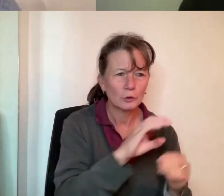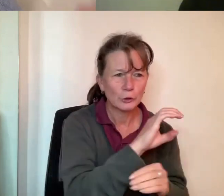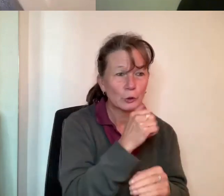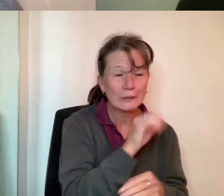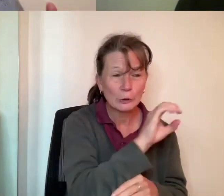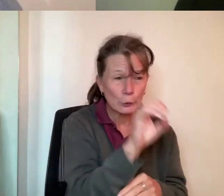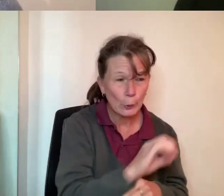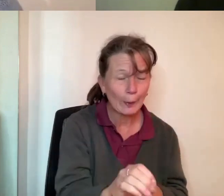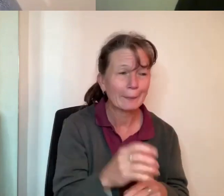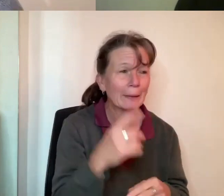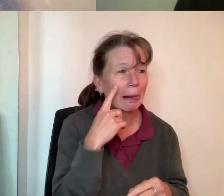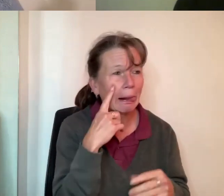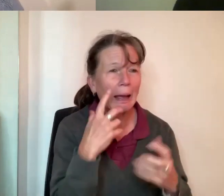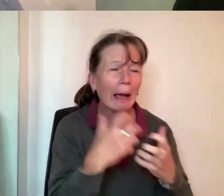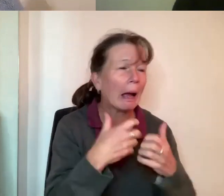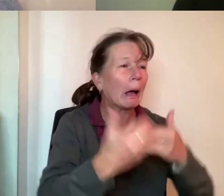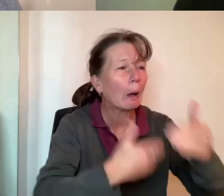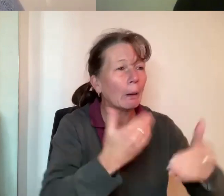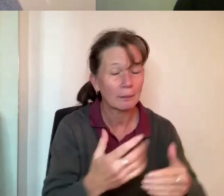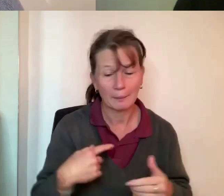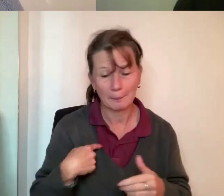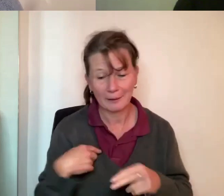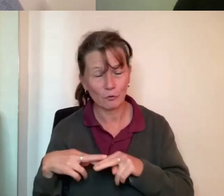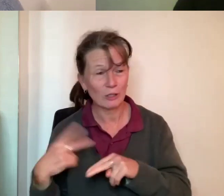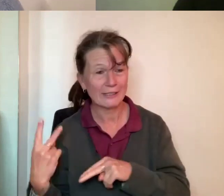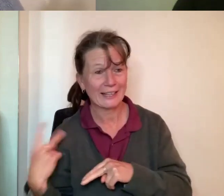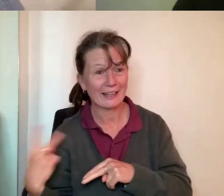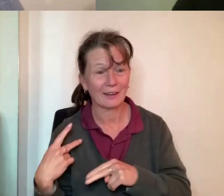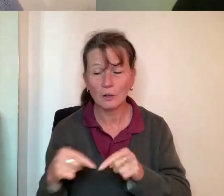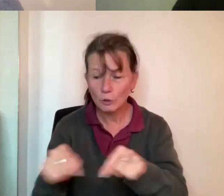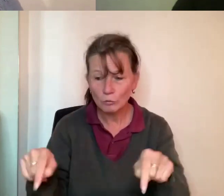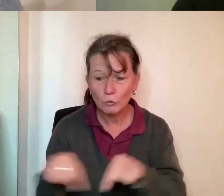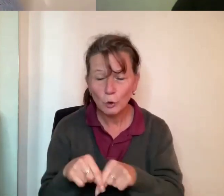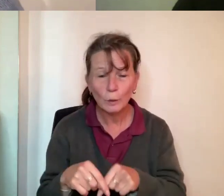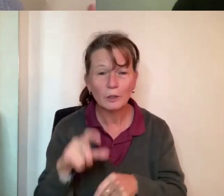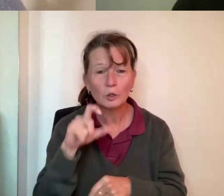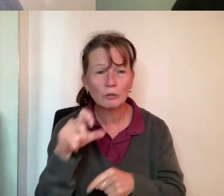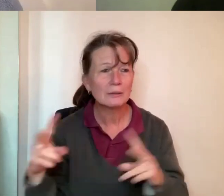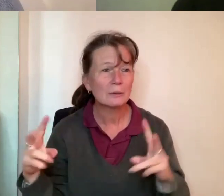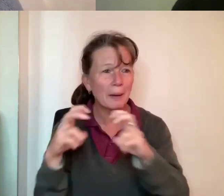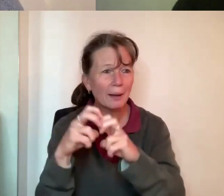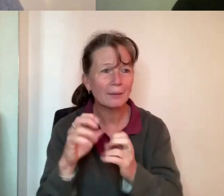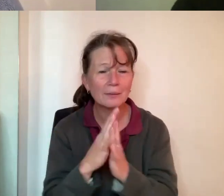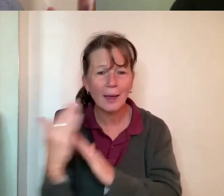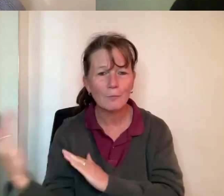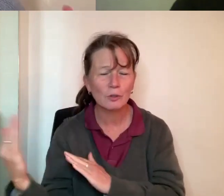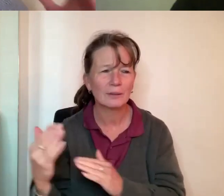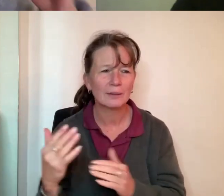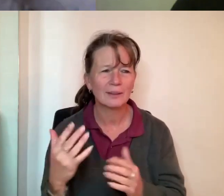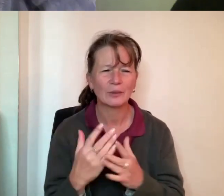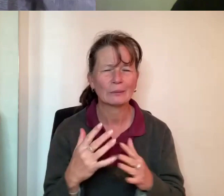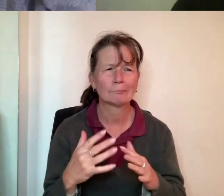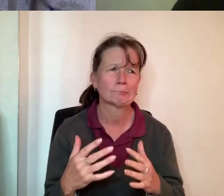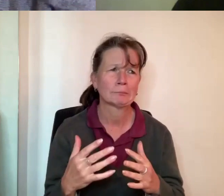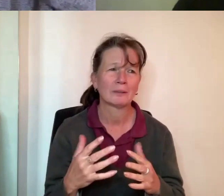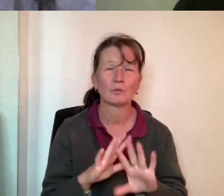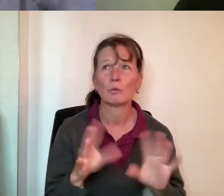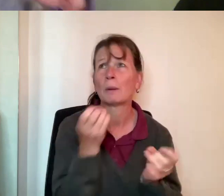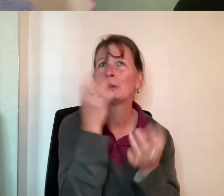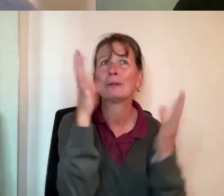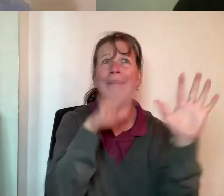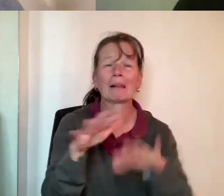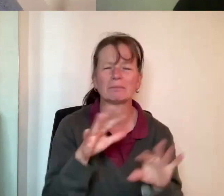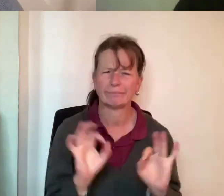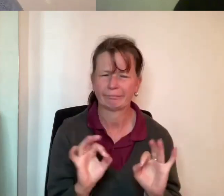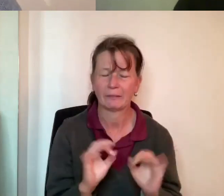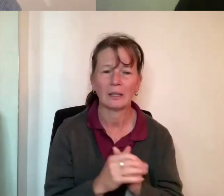was blowing, and me and Freddie in a room in Crystal Palace Library, and it was very unglamorous, but what